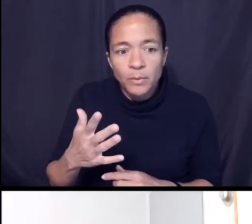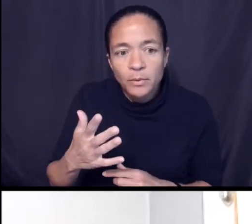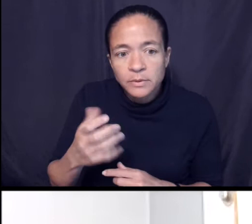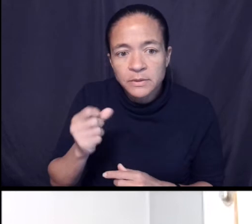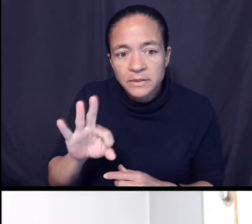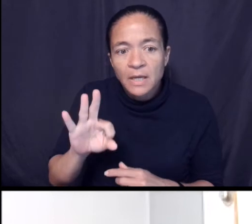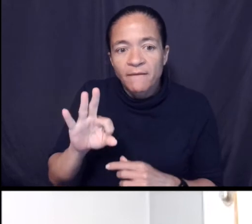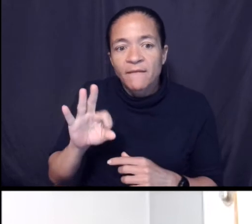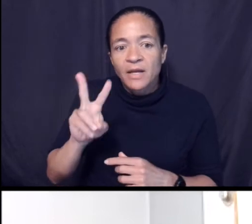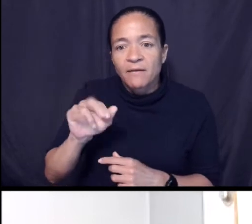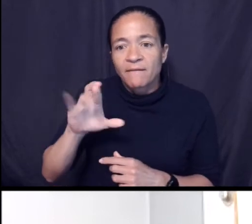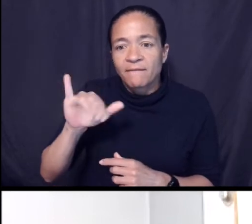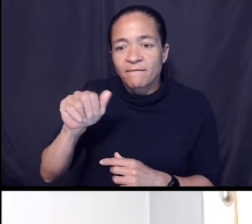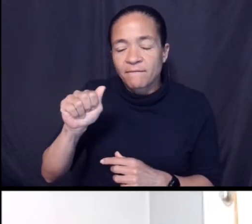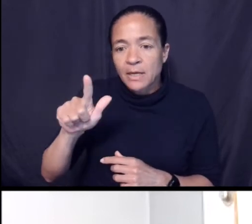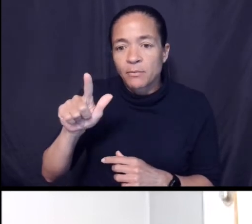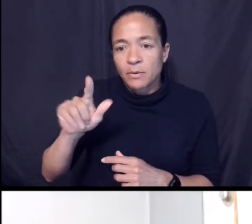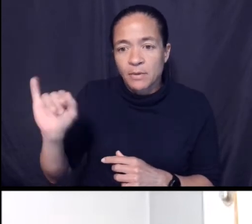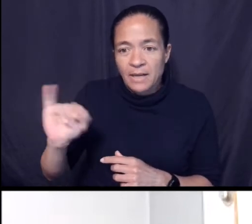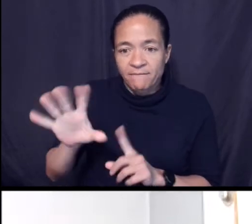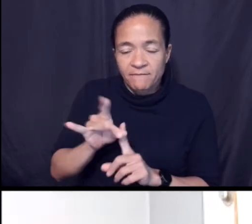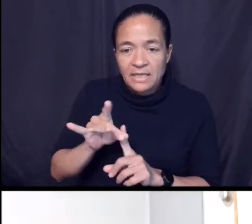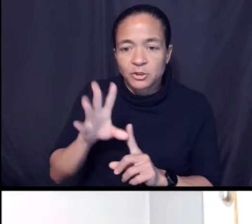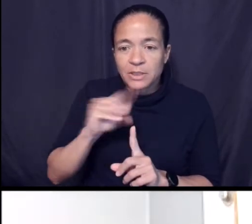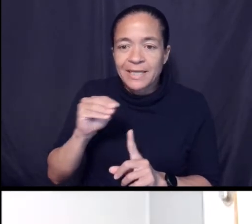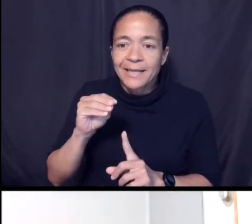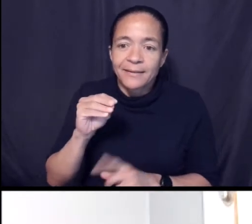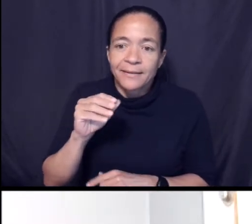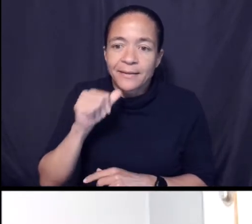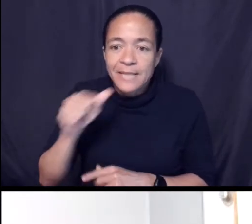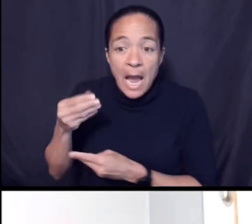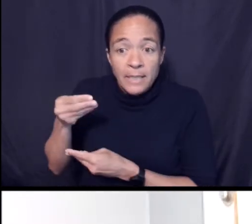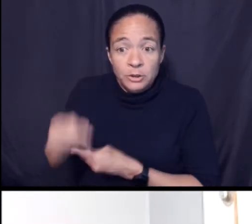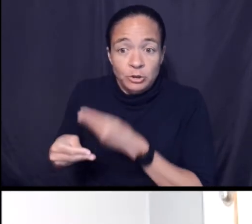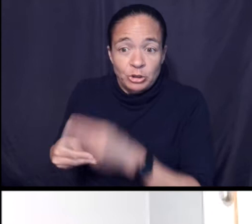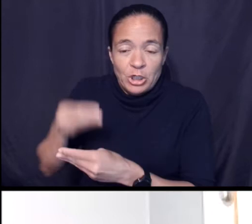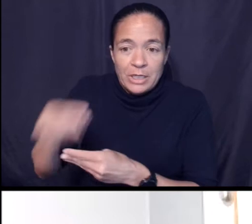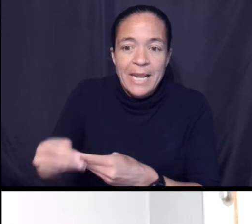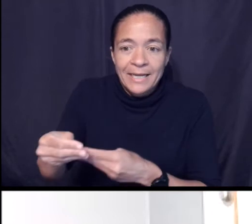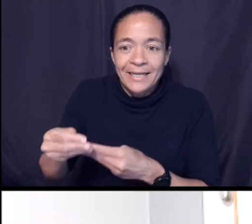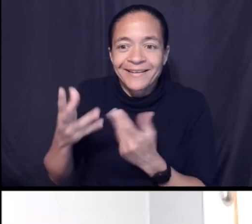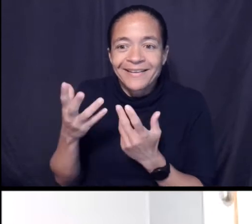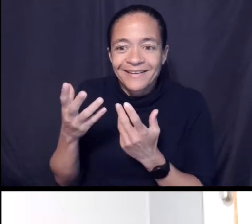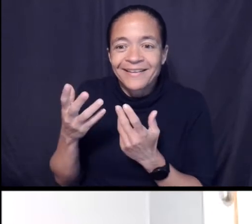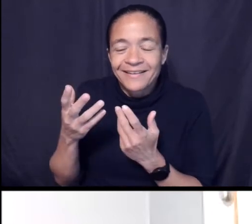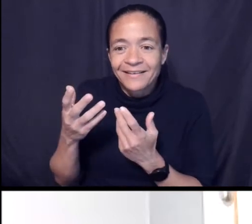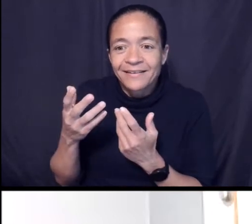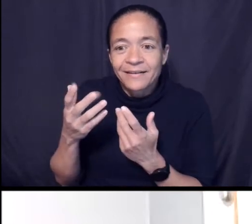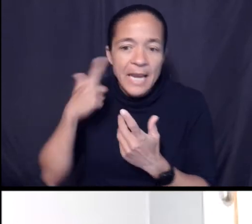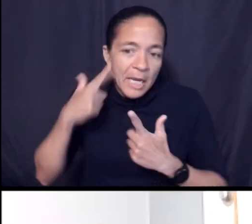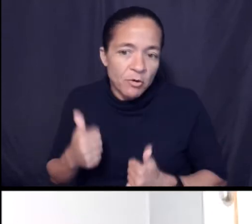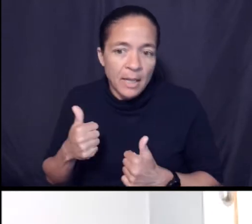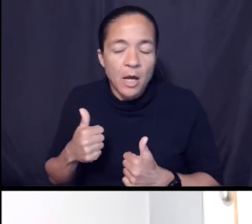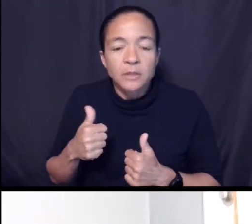world. And it's the leading cause of non-genetic hearing loss in infants born in the US. And about